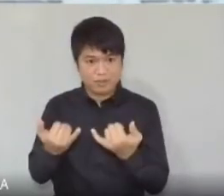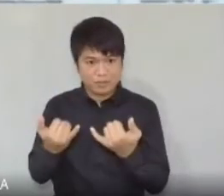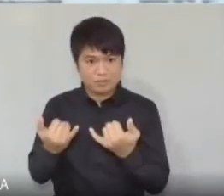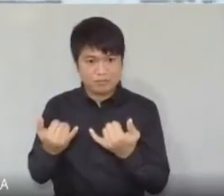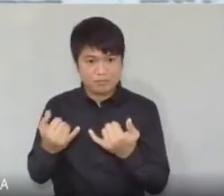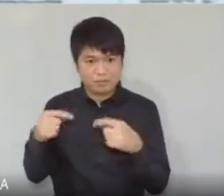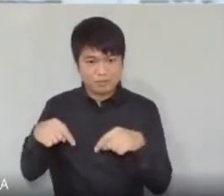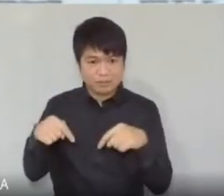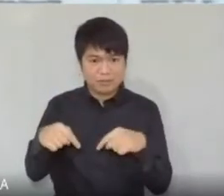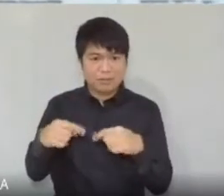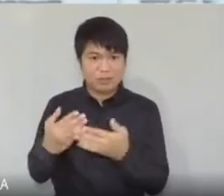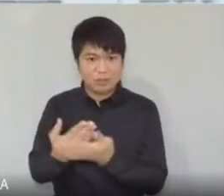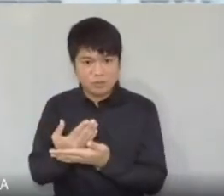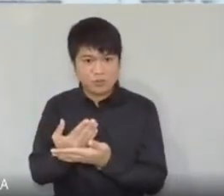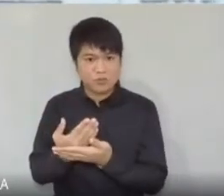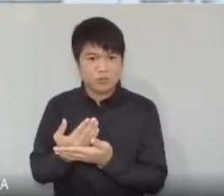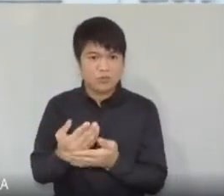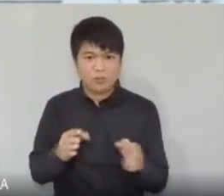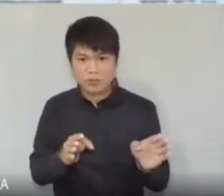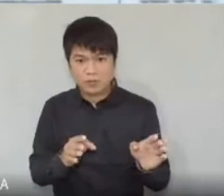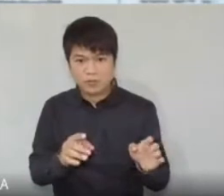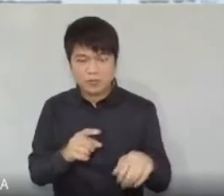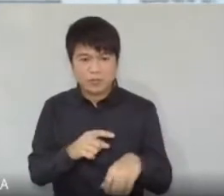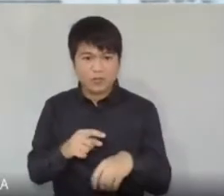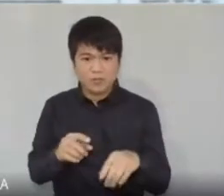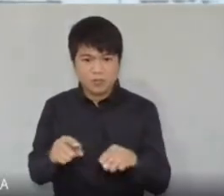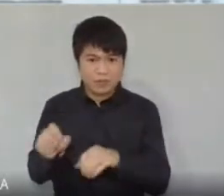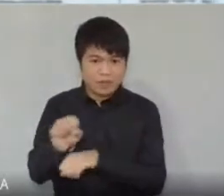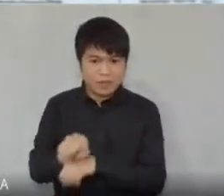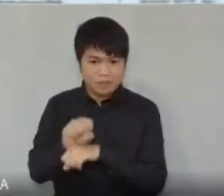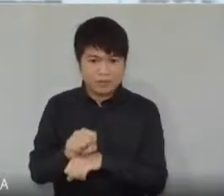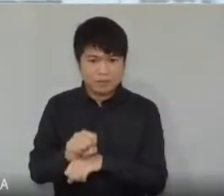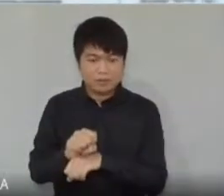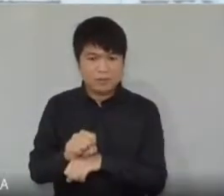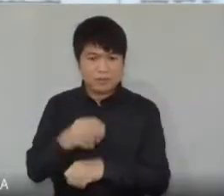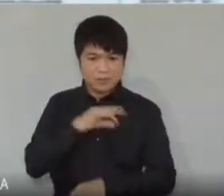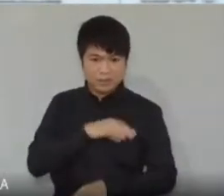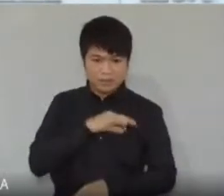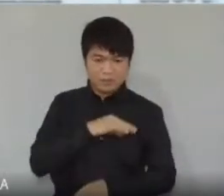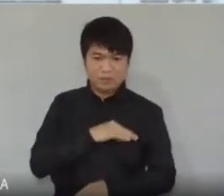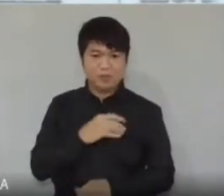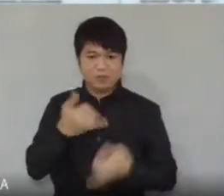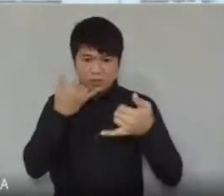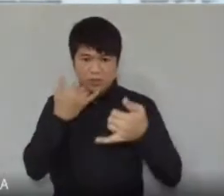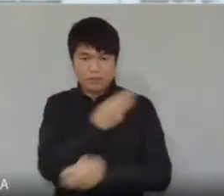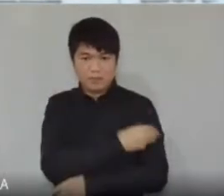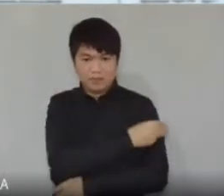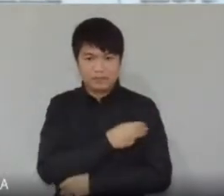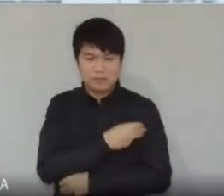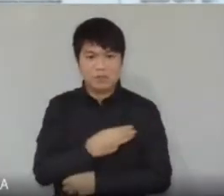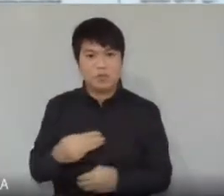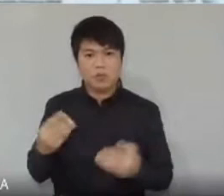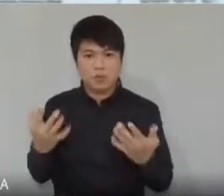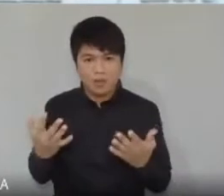transportation, there's a lack of mobility. Telemedicine is a great help. Also for those mother or families